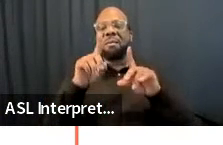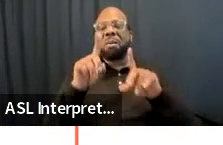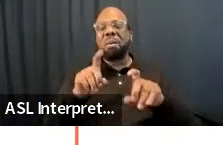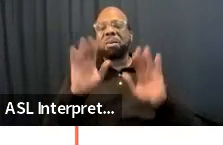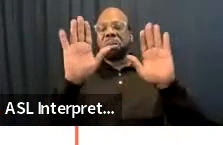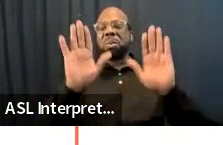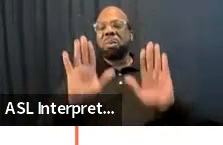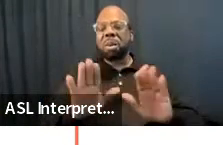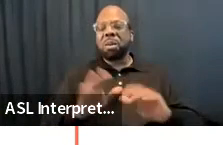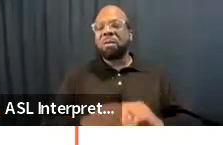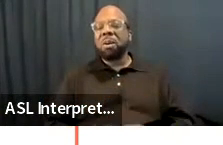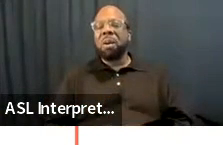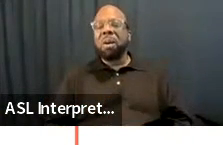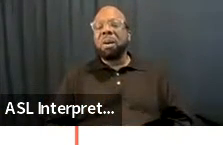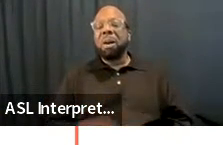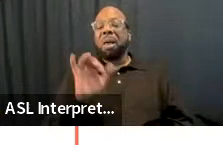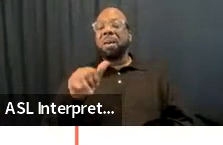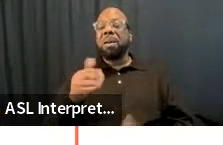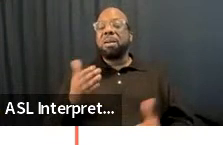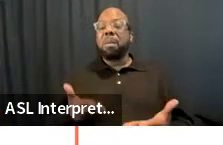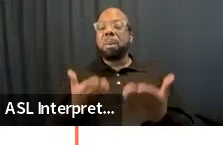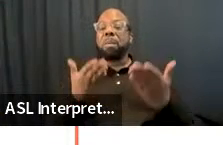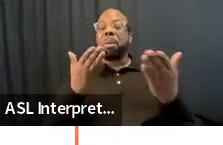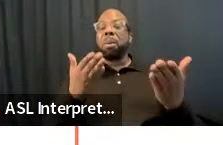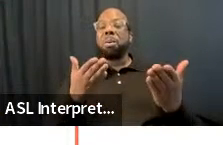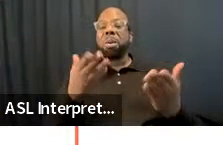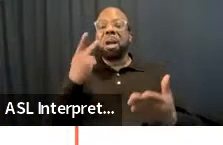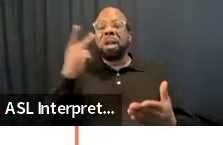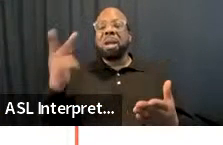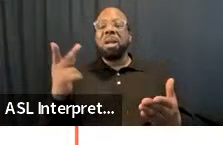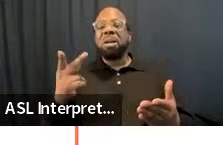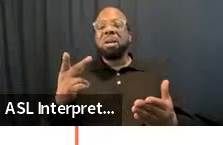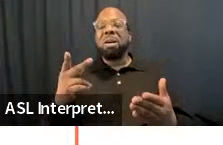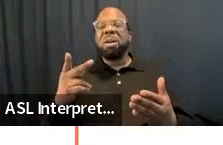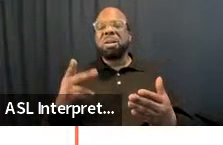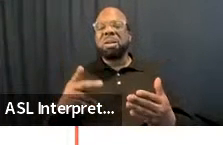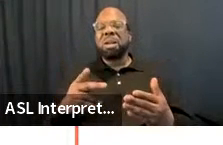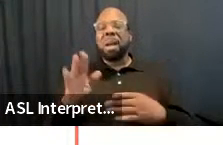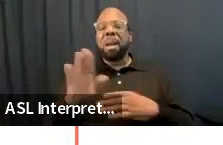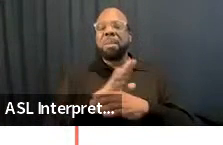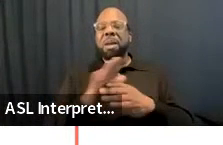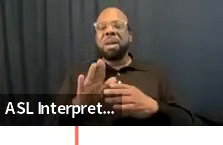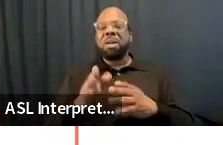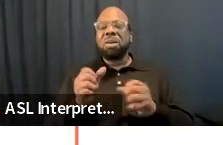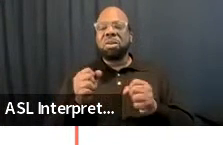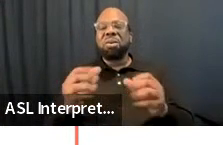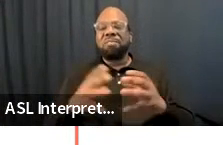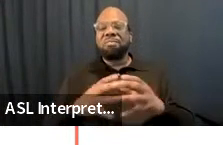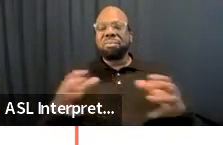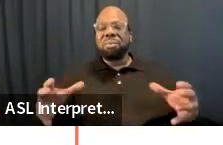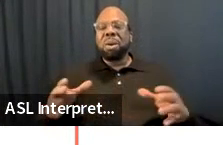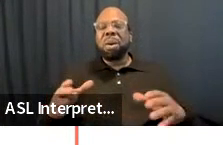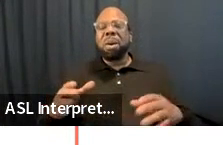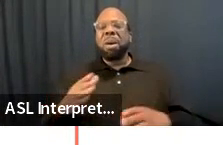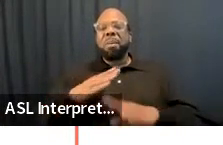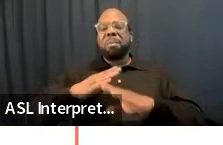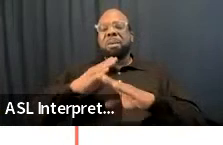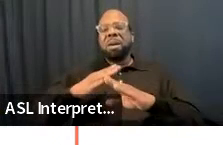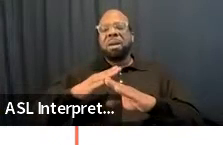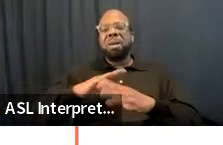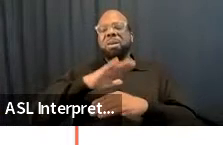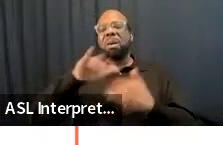one. So this proposal, it's looking to expand commercial streetscape protection to all areas of the city for the first